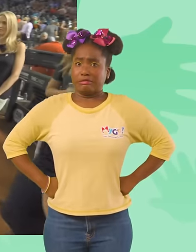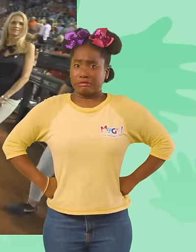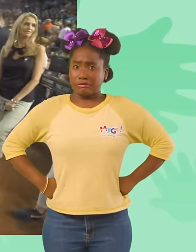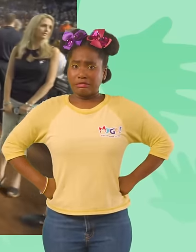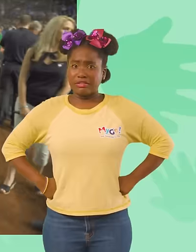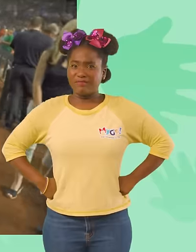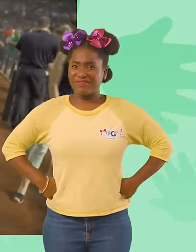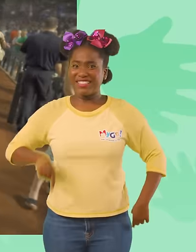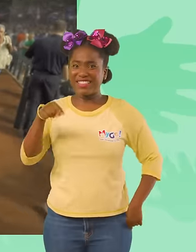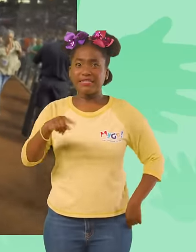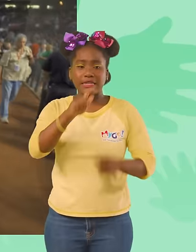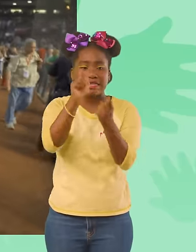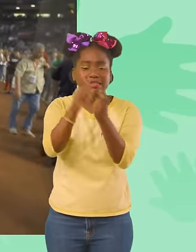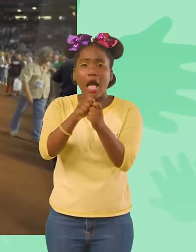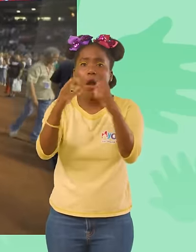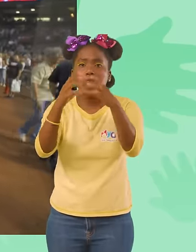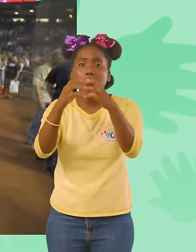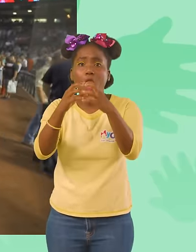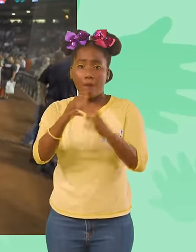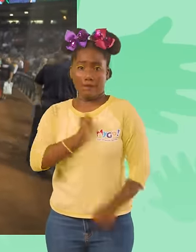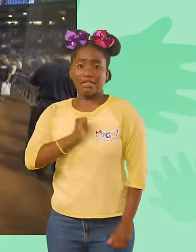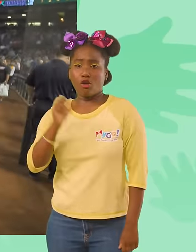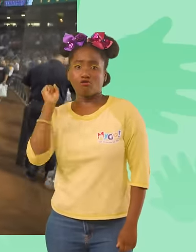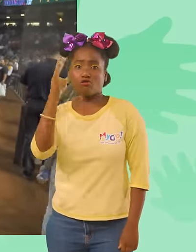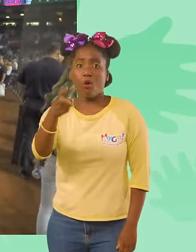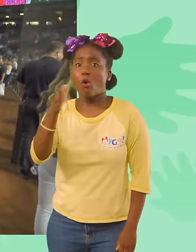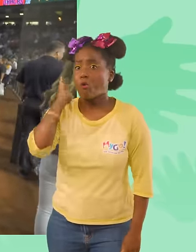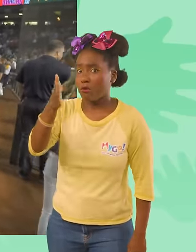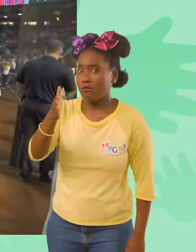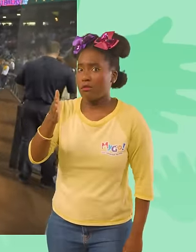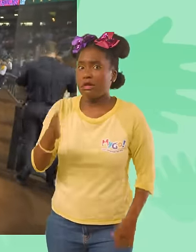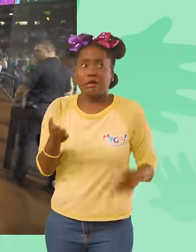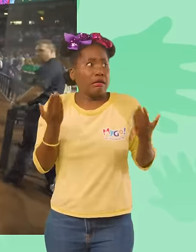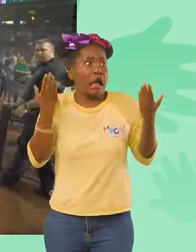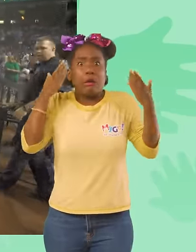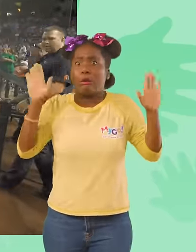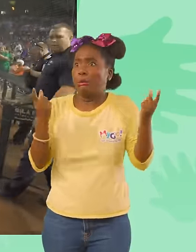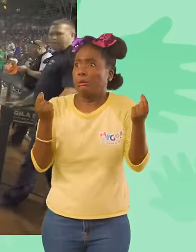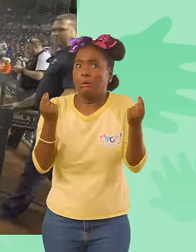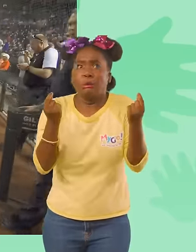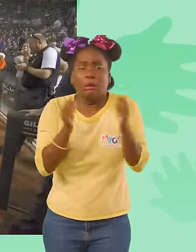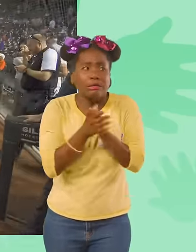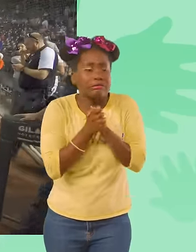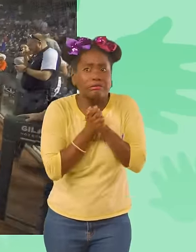This is the exact ball I'm gonna throw. I don't know where to go.